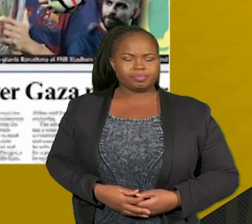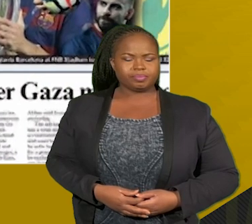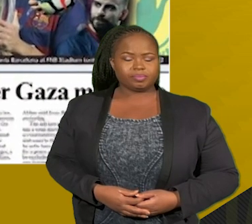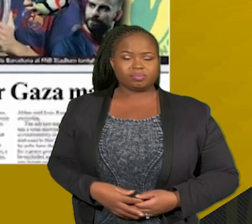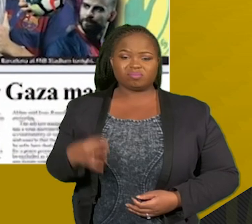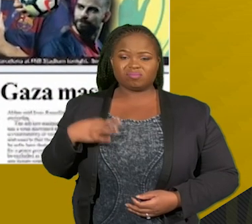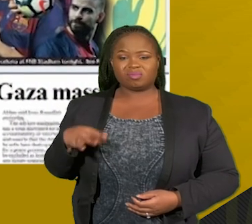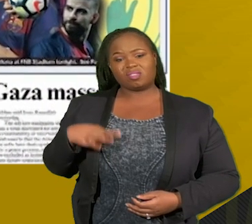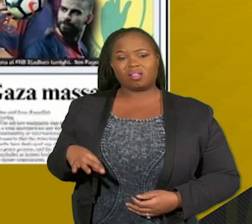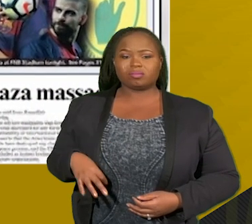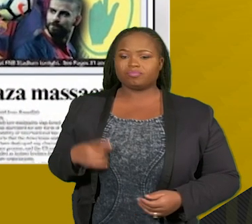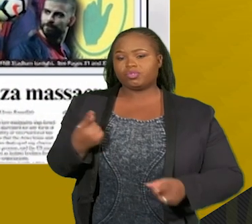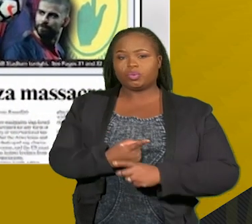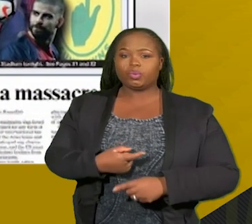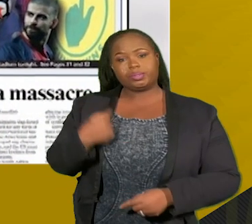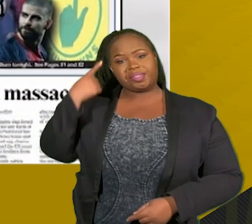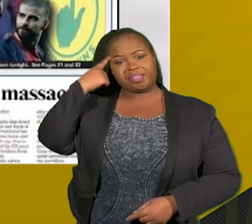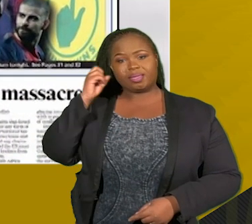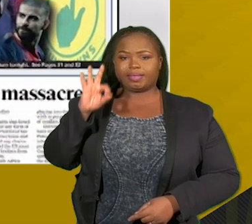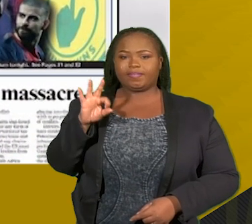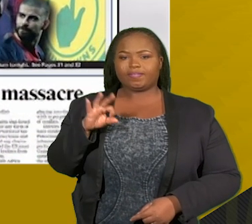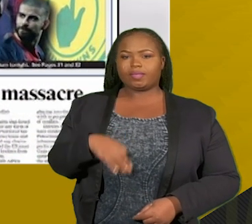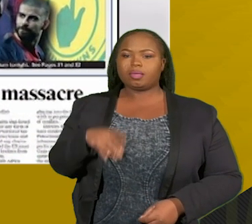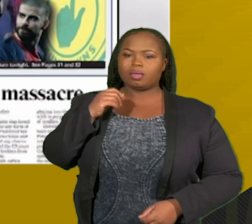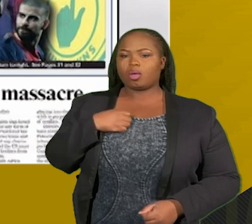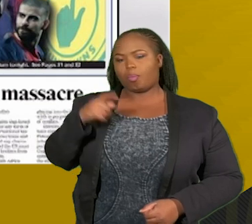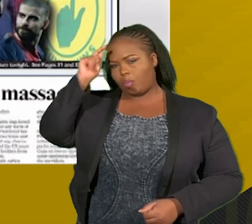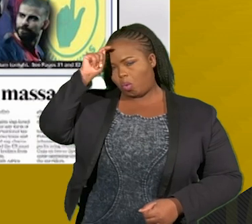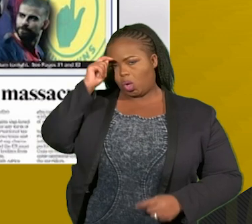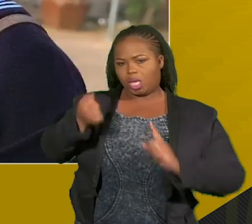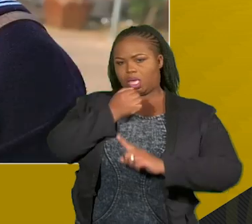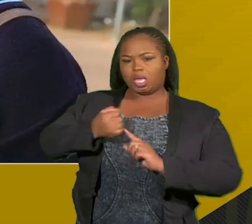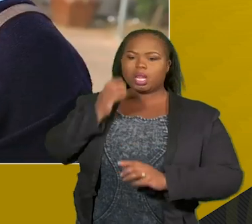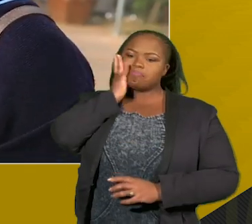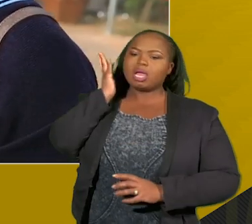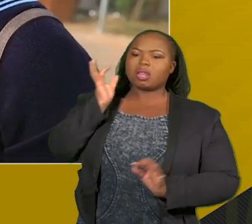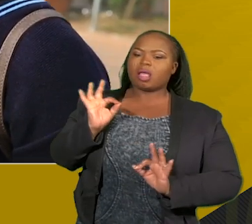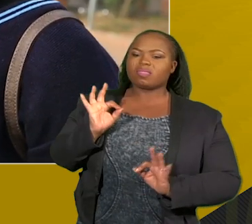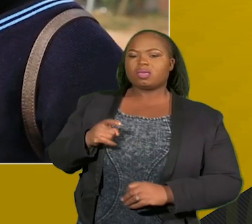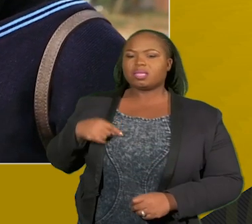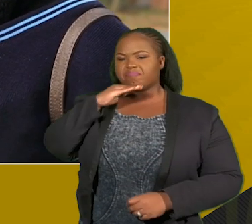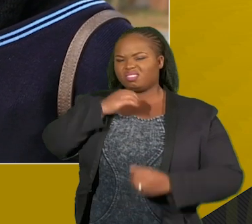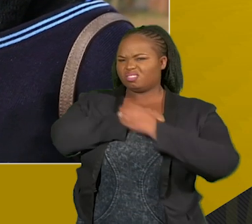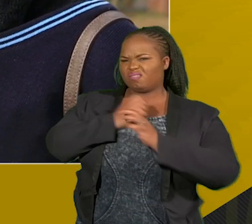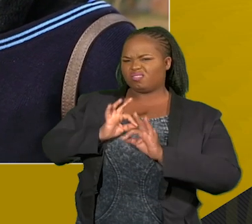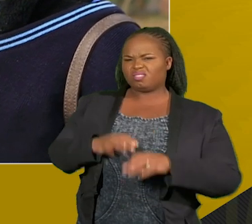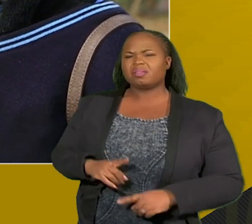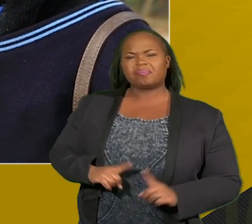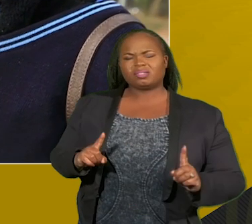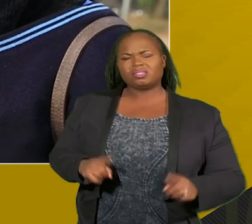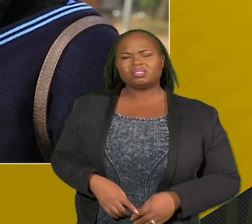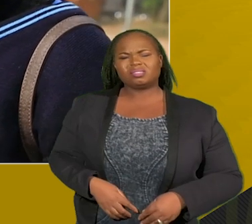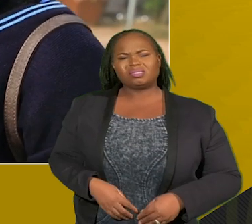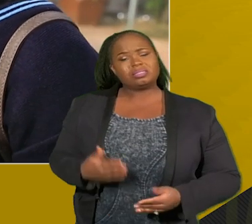Girls have this thing ukuthi if umfana akangishayi akangithandi, so in a way abanye bayajabulela, but like it comes to the extent ukuthi